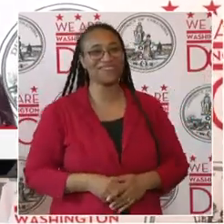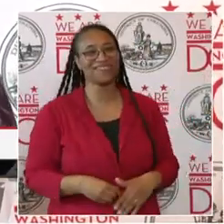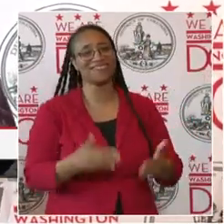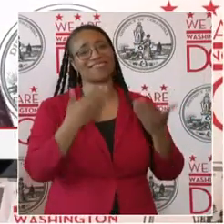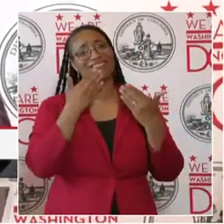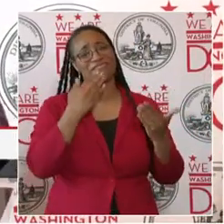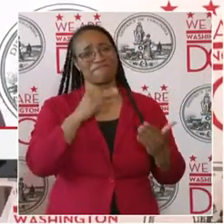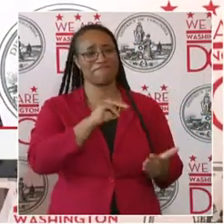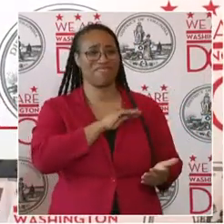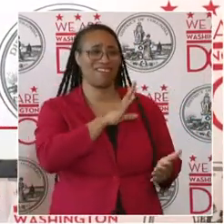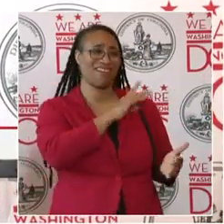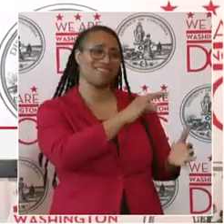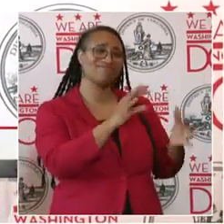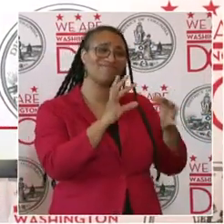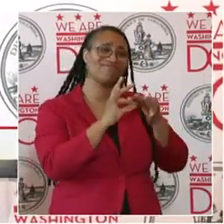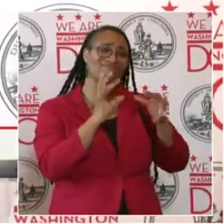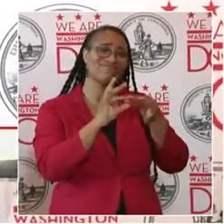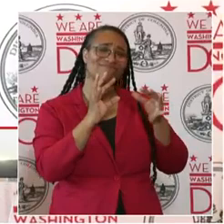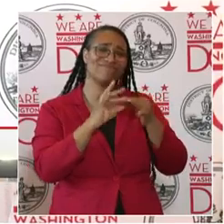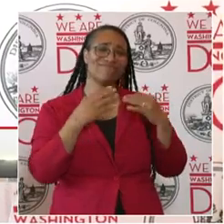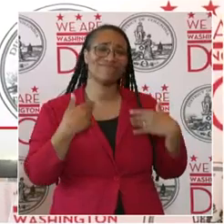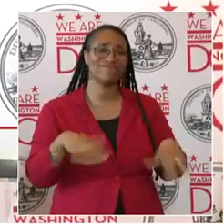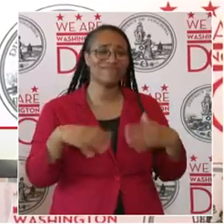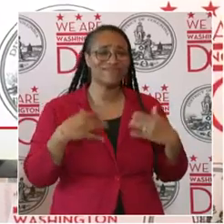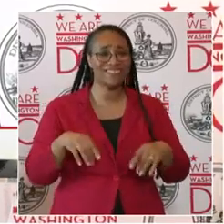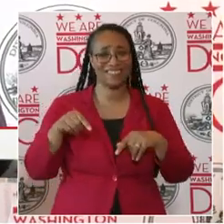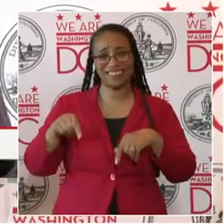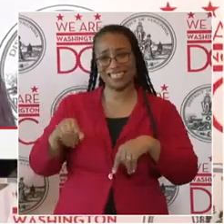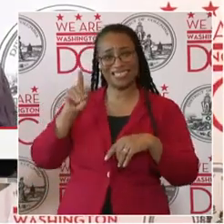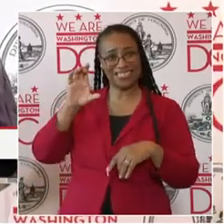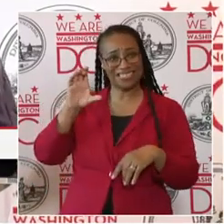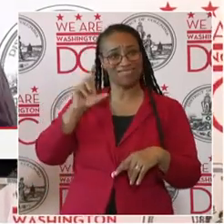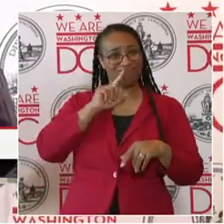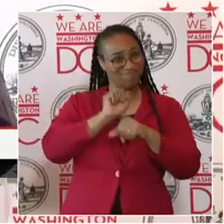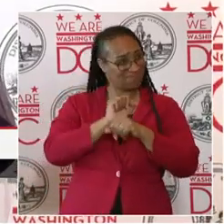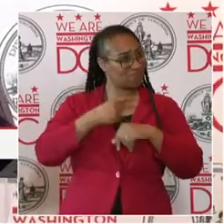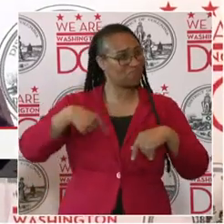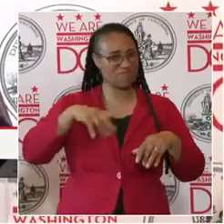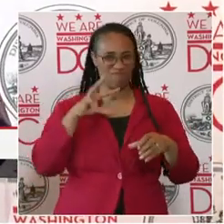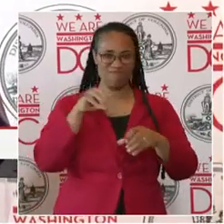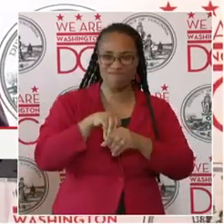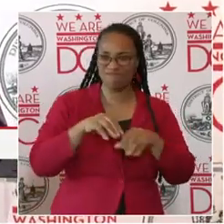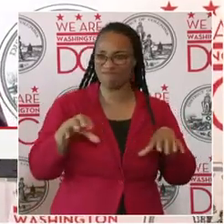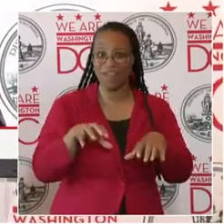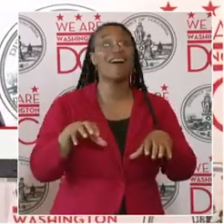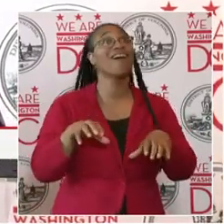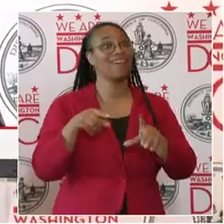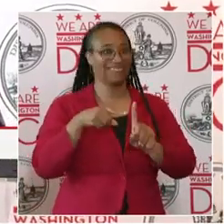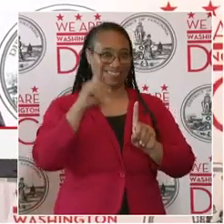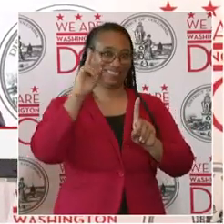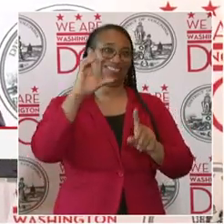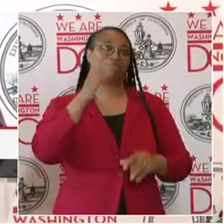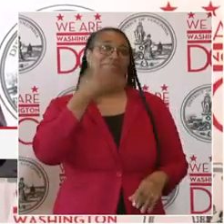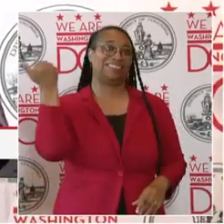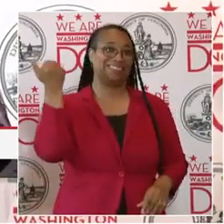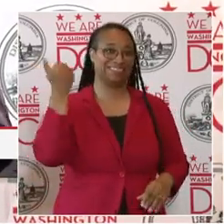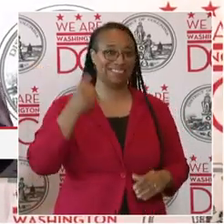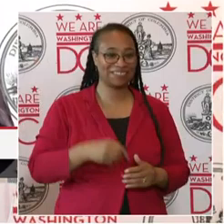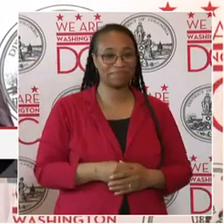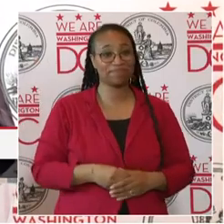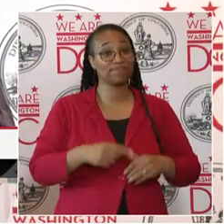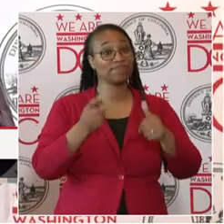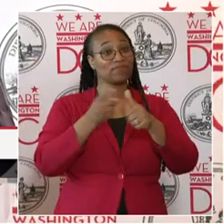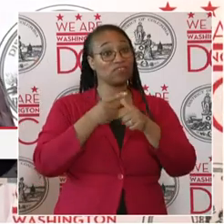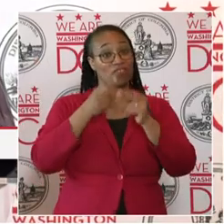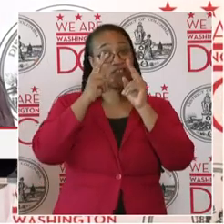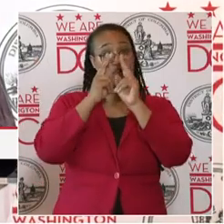those reflections, because DC is the place to be. For the first honoree of this year's